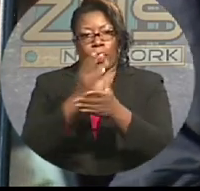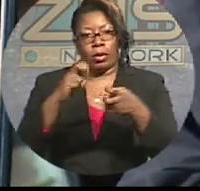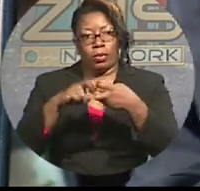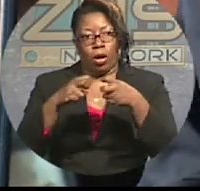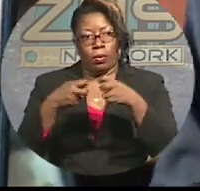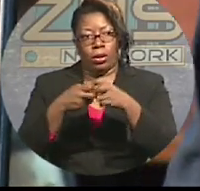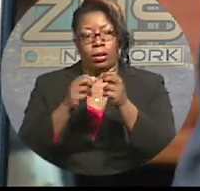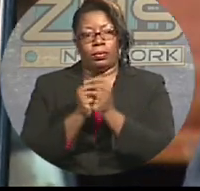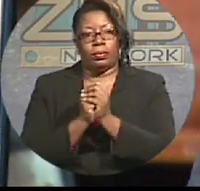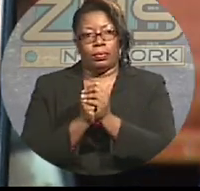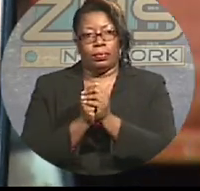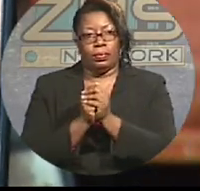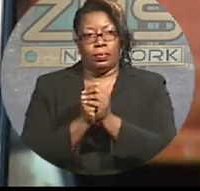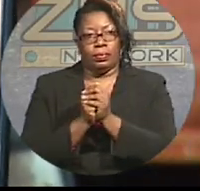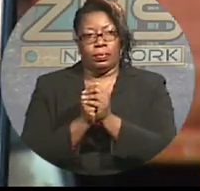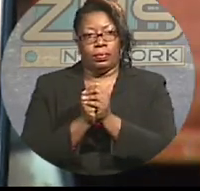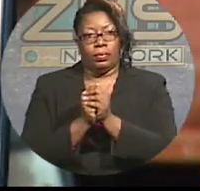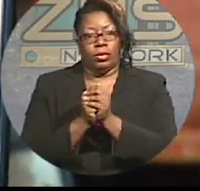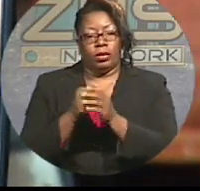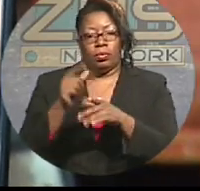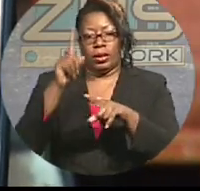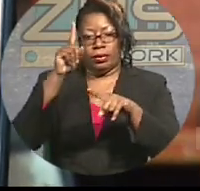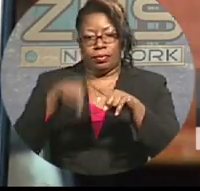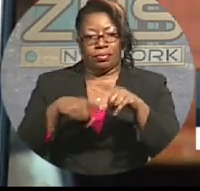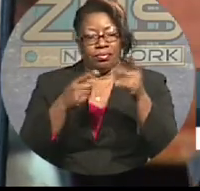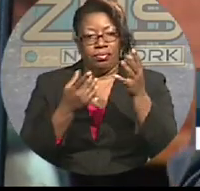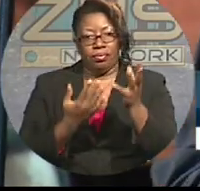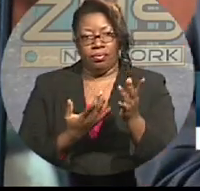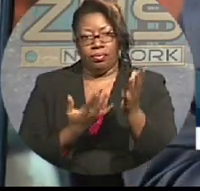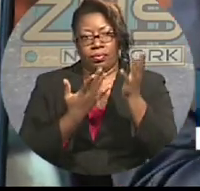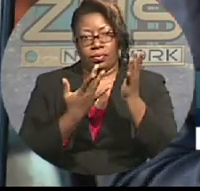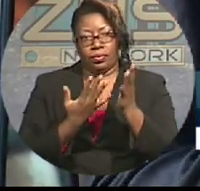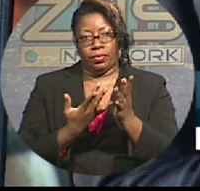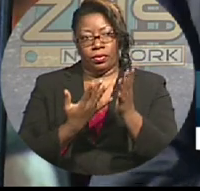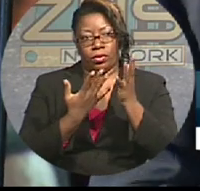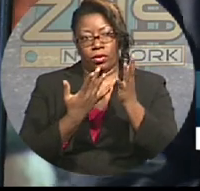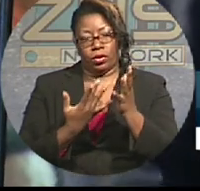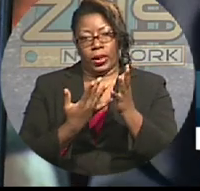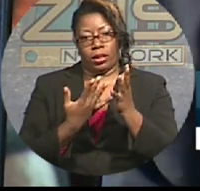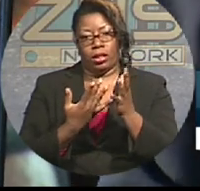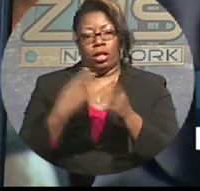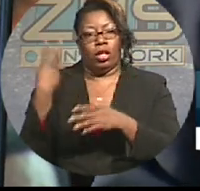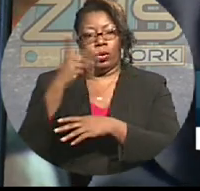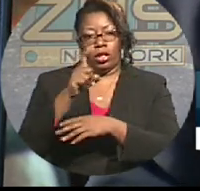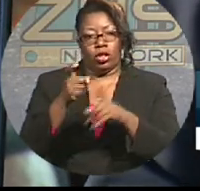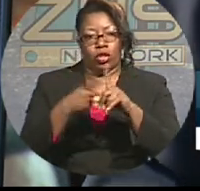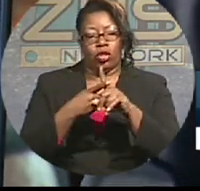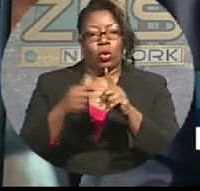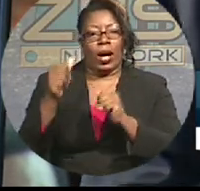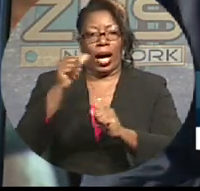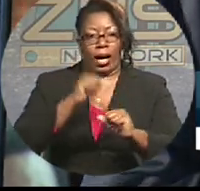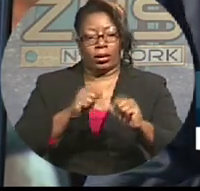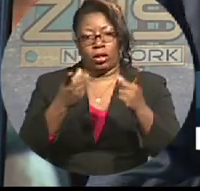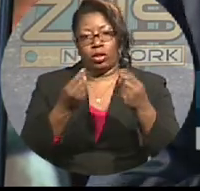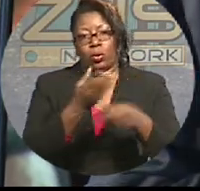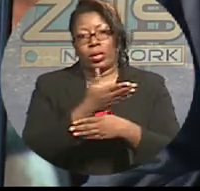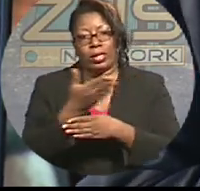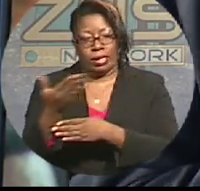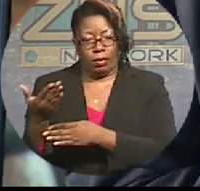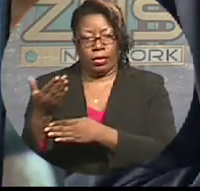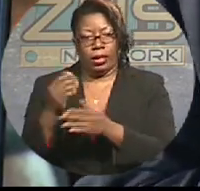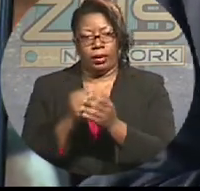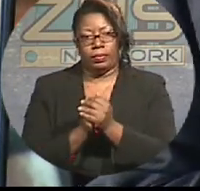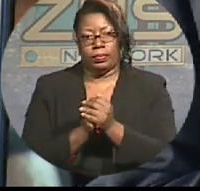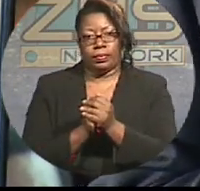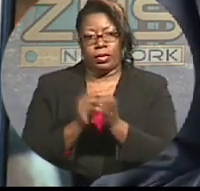We can no longer procrastinate. We must now act. And if we fail to